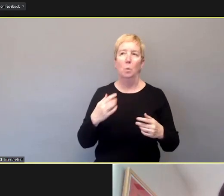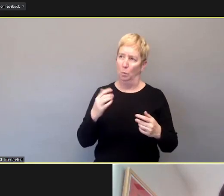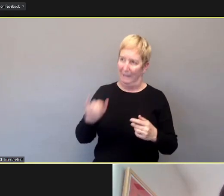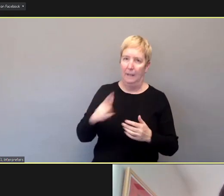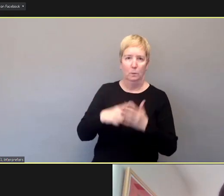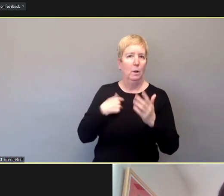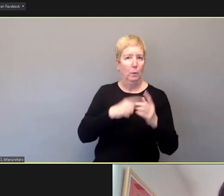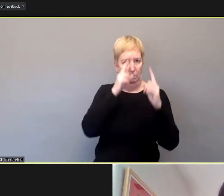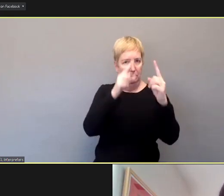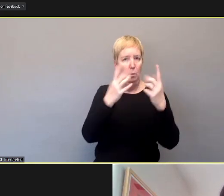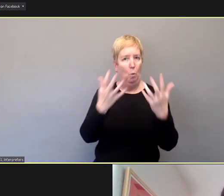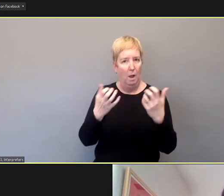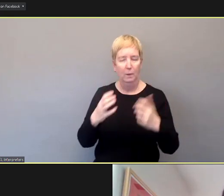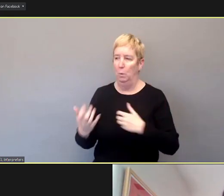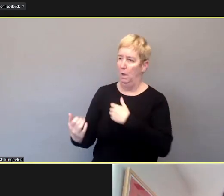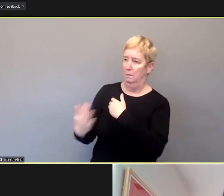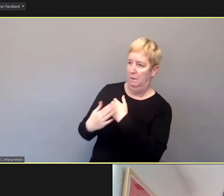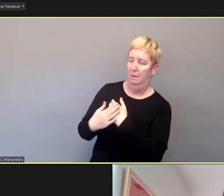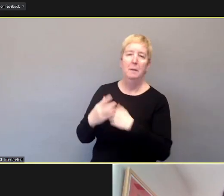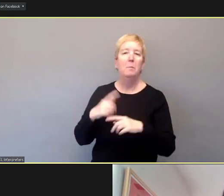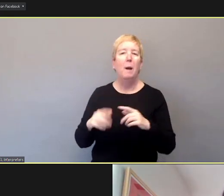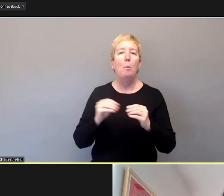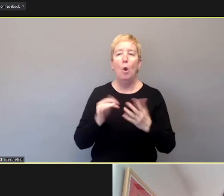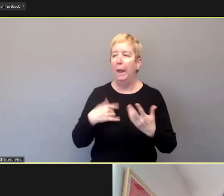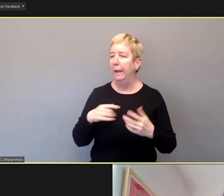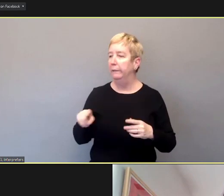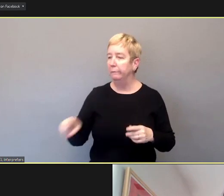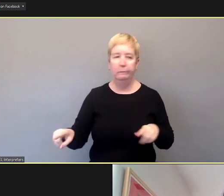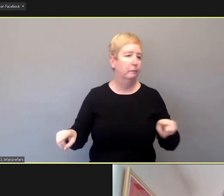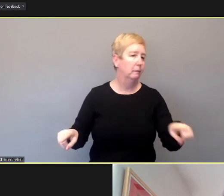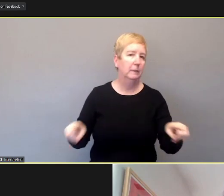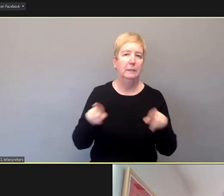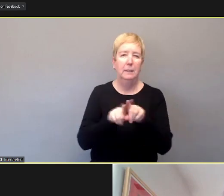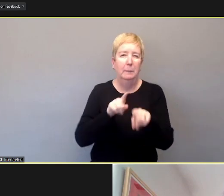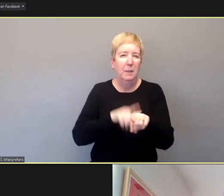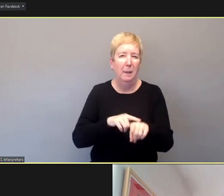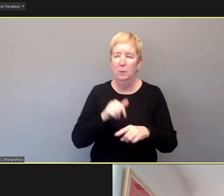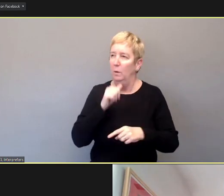systems rather than just having the